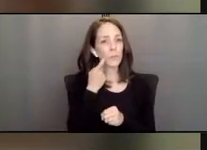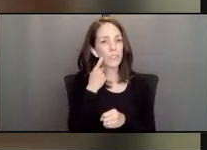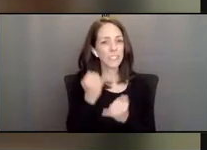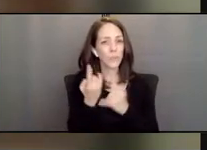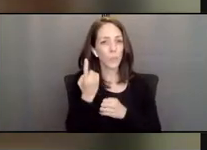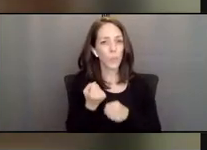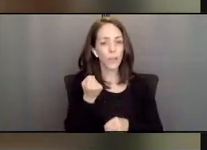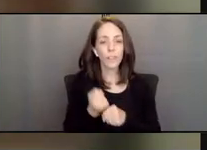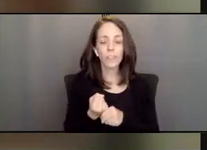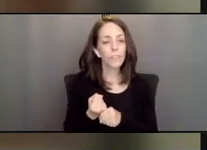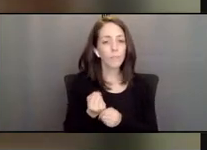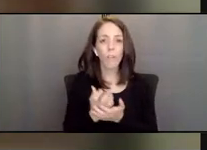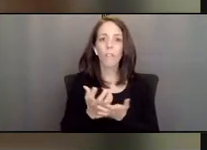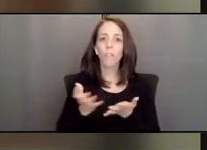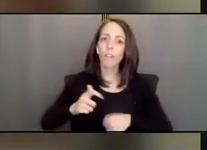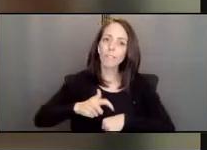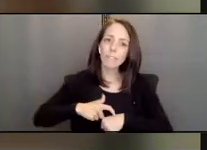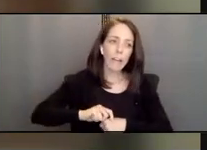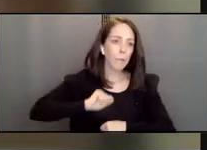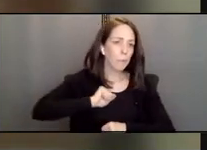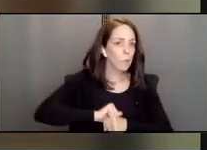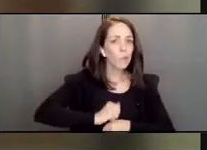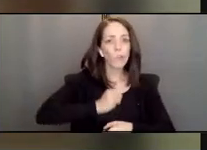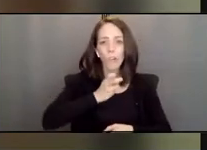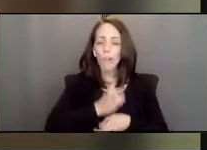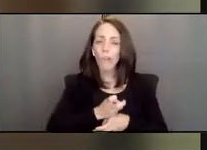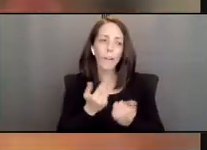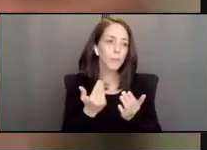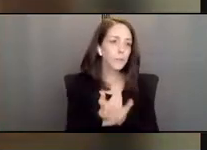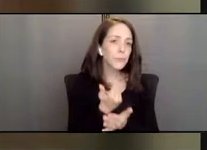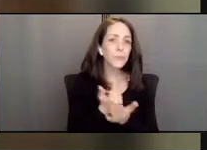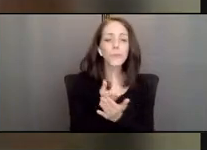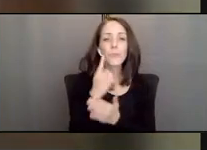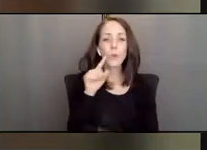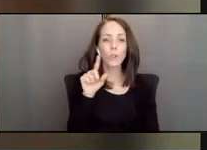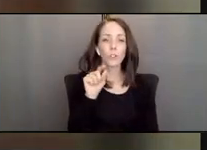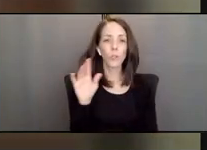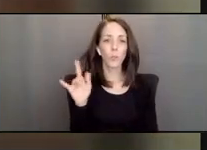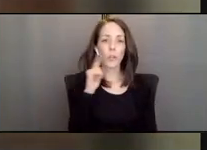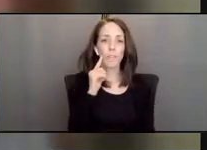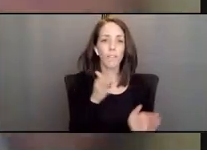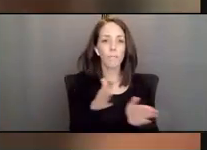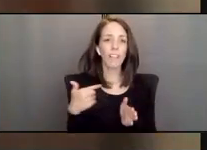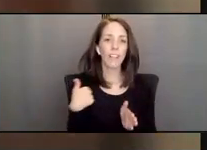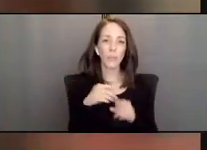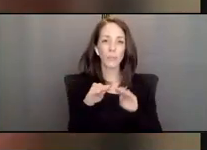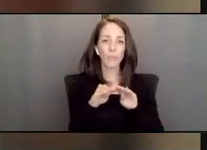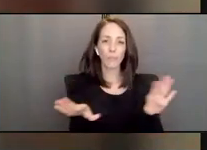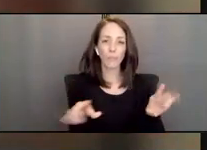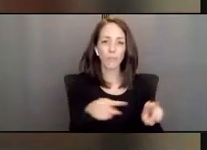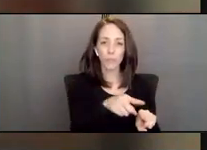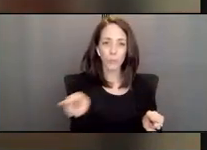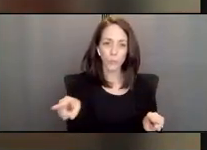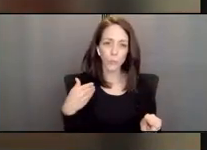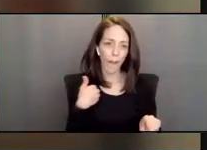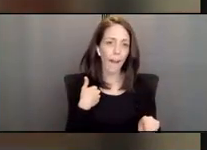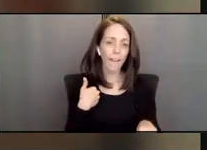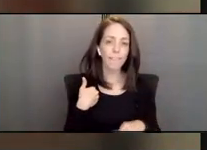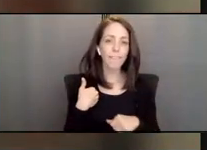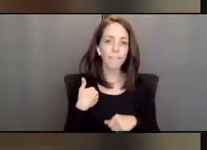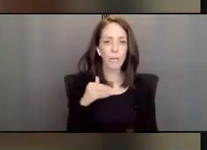in refreshing the 2025 plan that you all received two-ish years